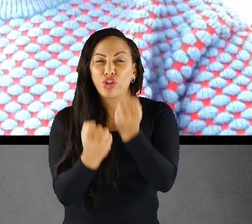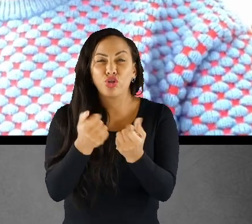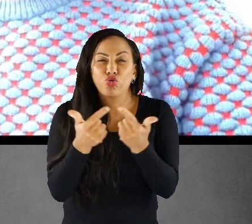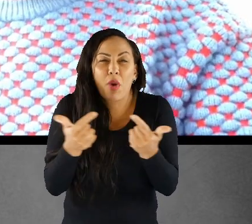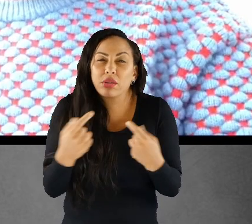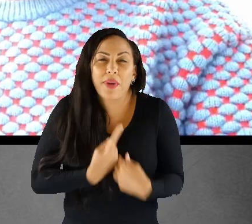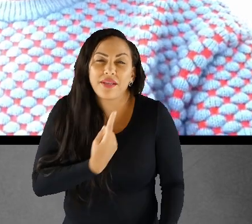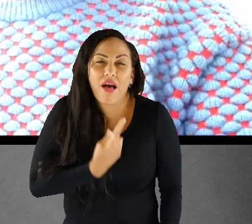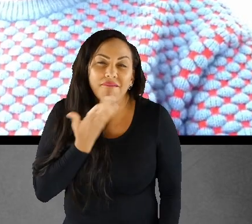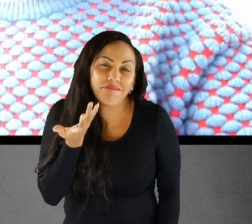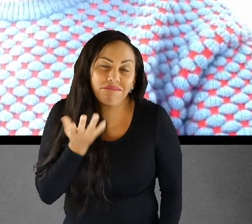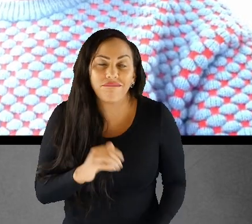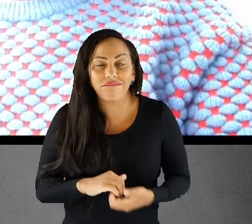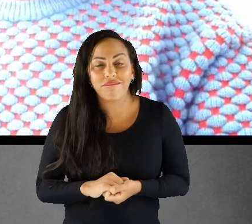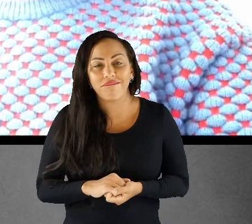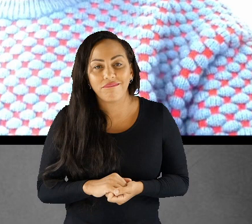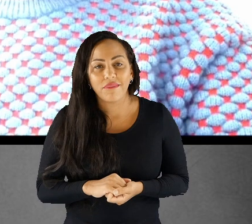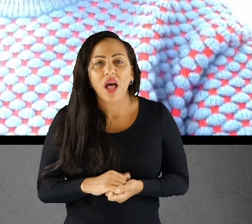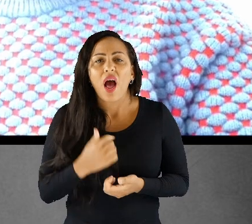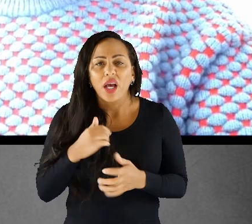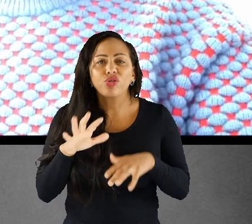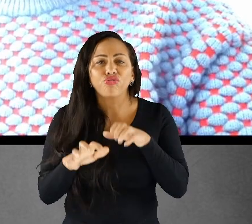that's just been hard on myself. I think I